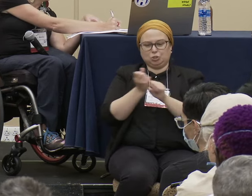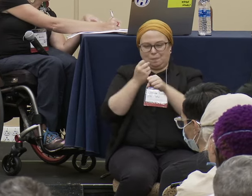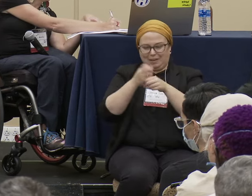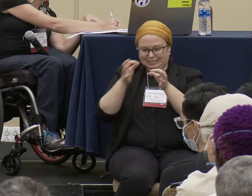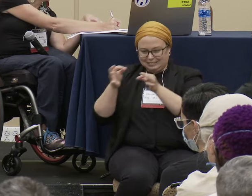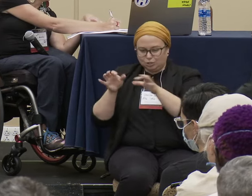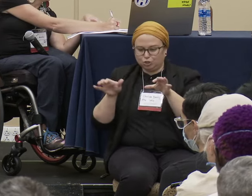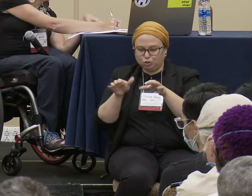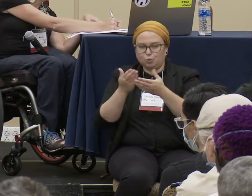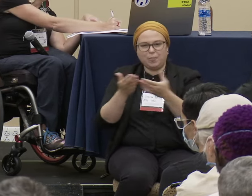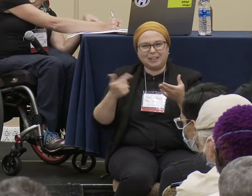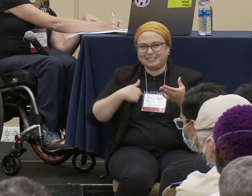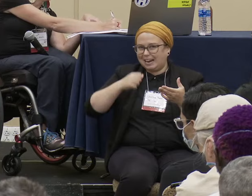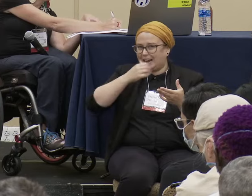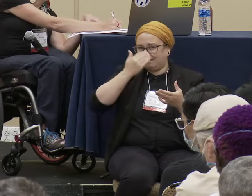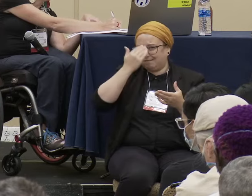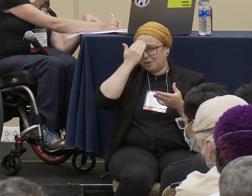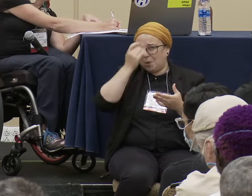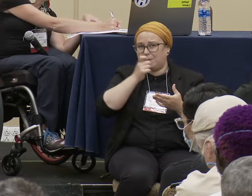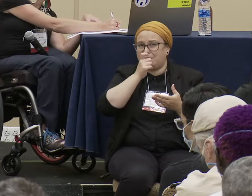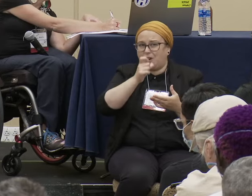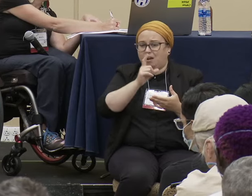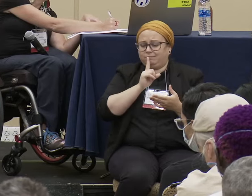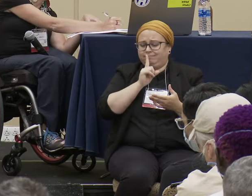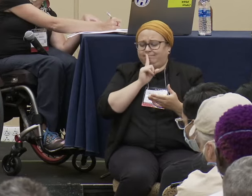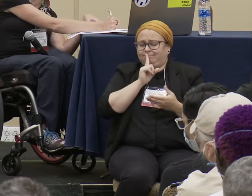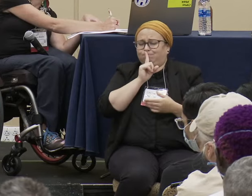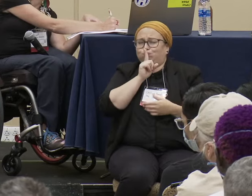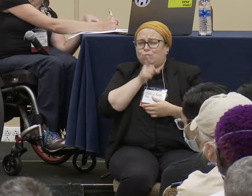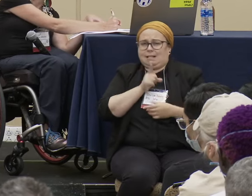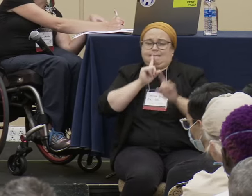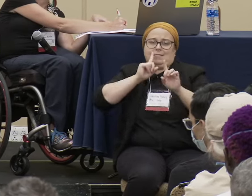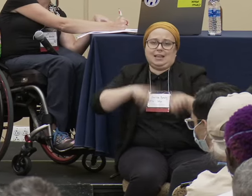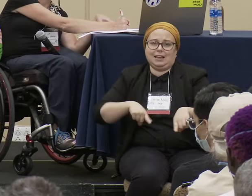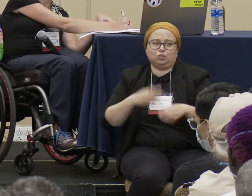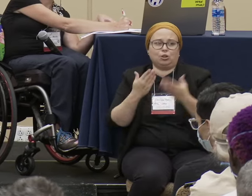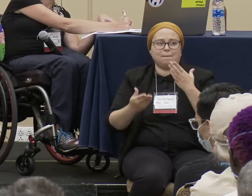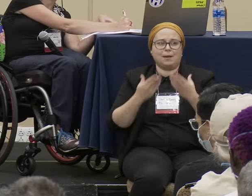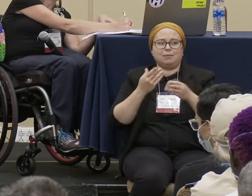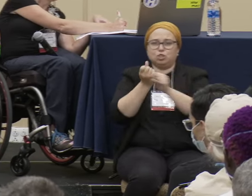the answer and maybe just compounding the problem.